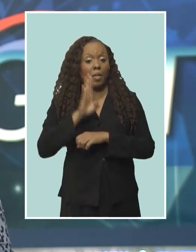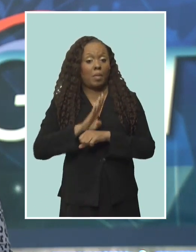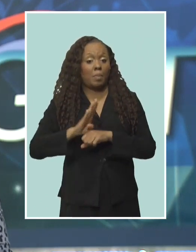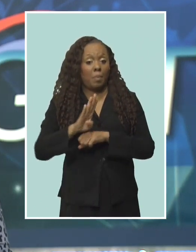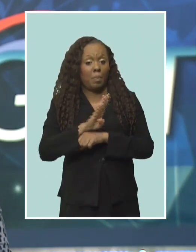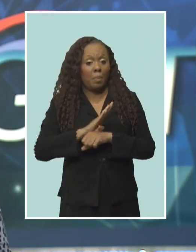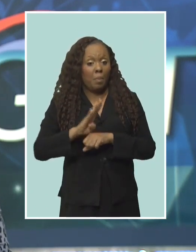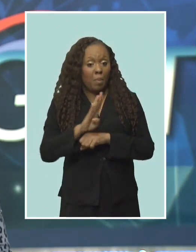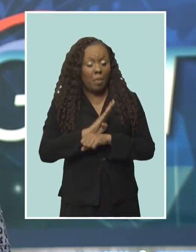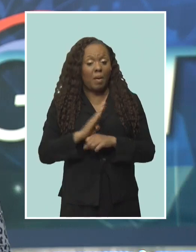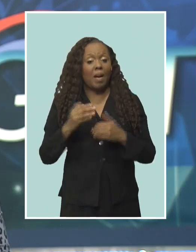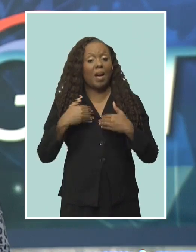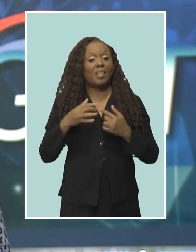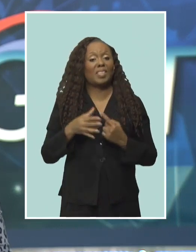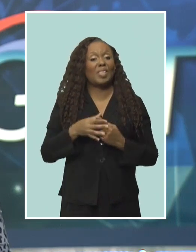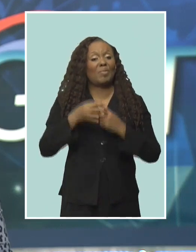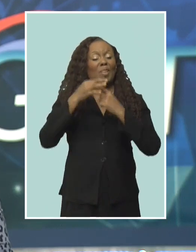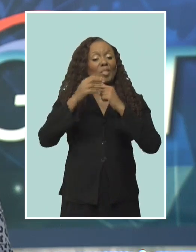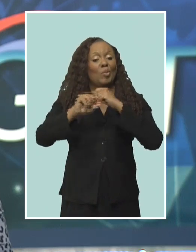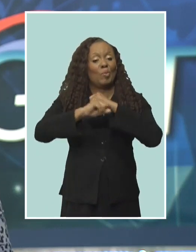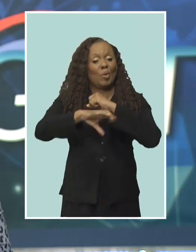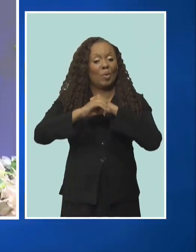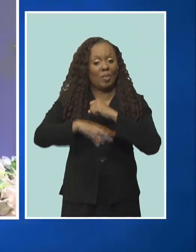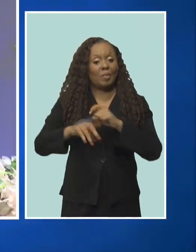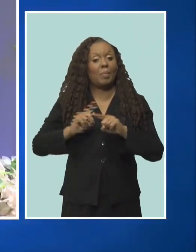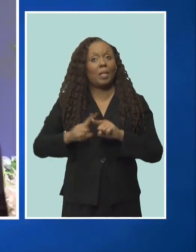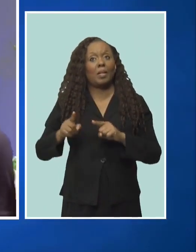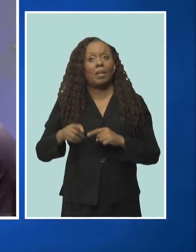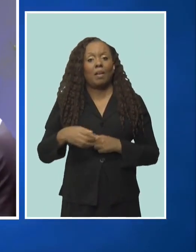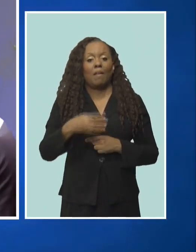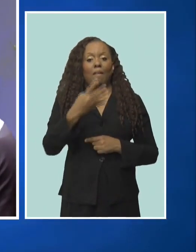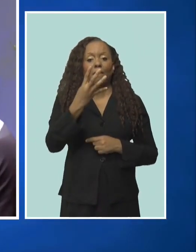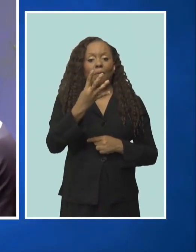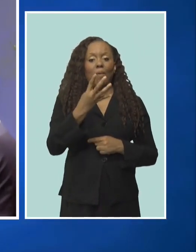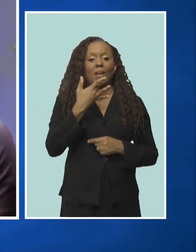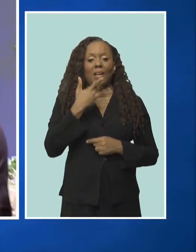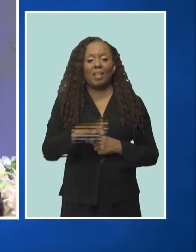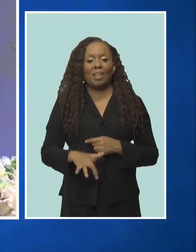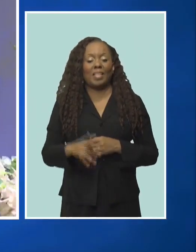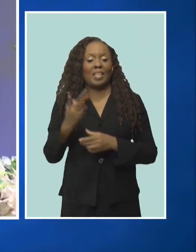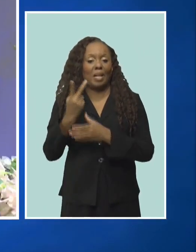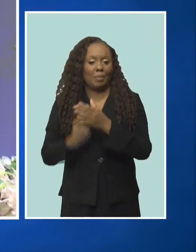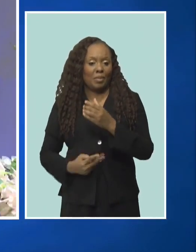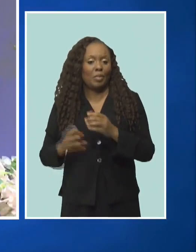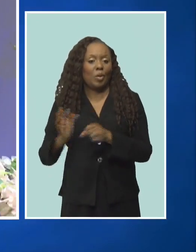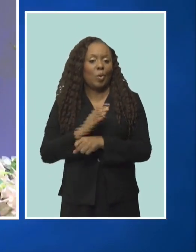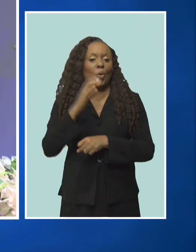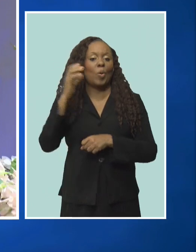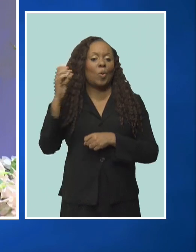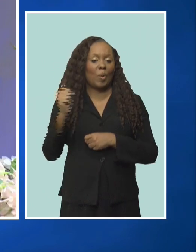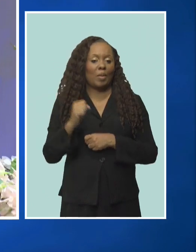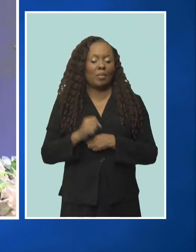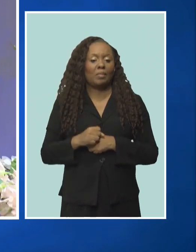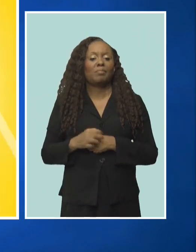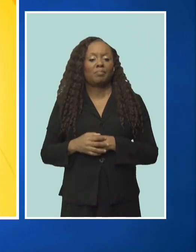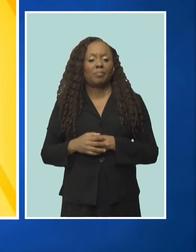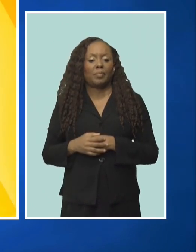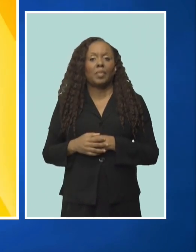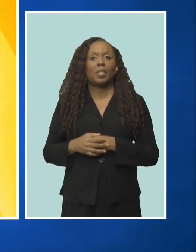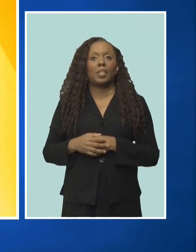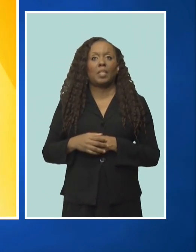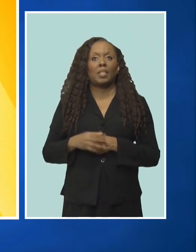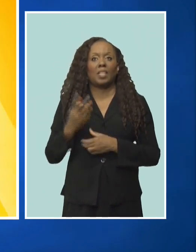Barbados vacation promotion. But in the end, 4 lucky couples came out victorious, winning the ultimate getaway.